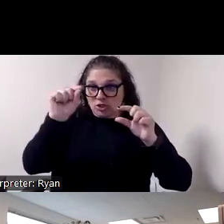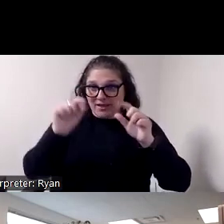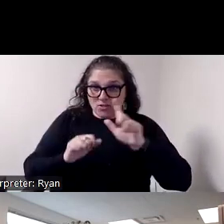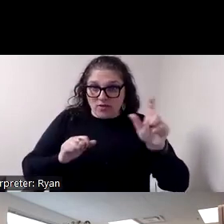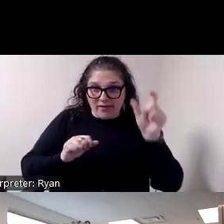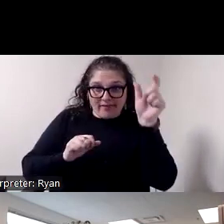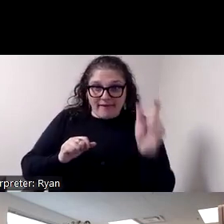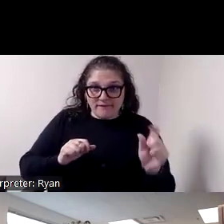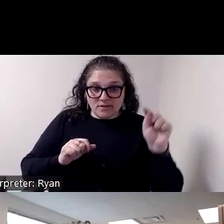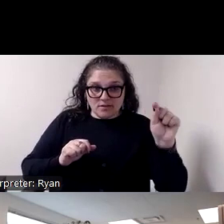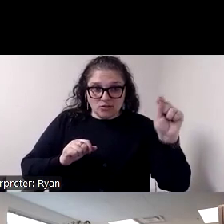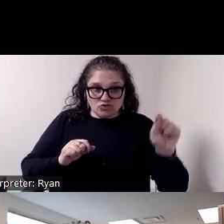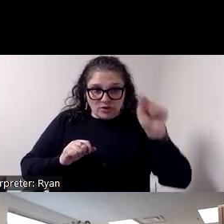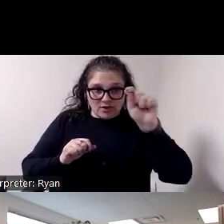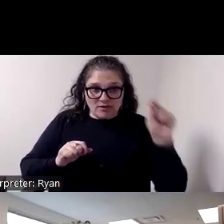And we're going to hit this trash can button.